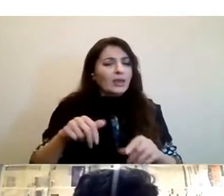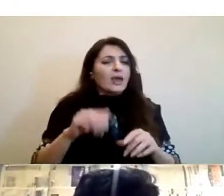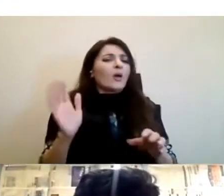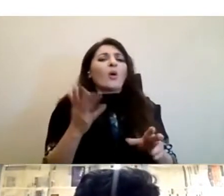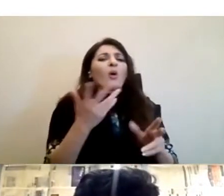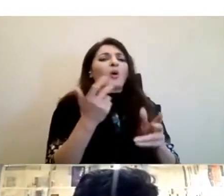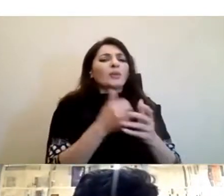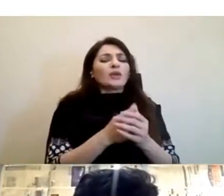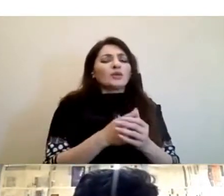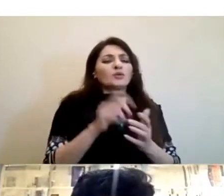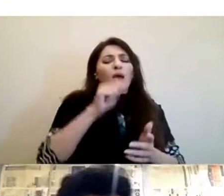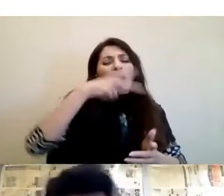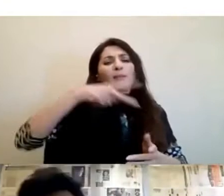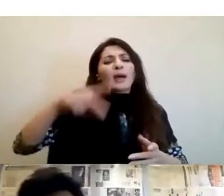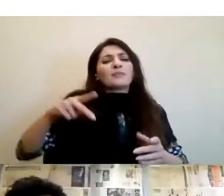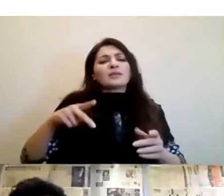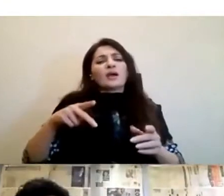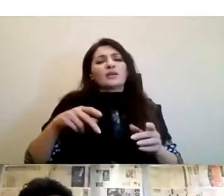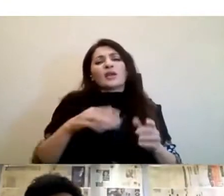people could do small amounts of work,